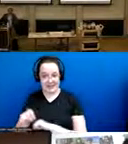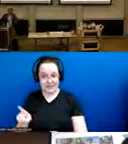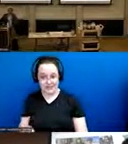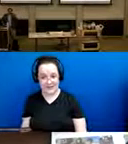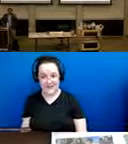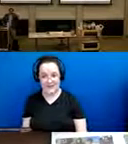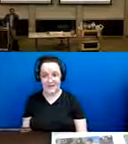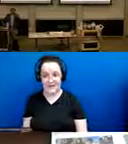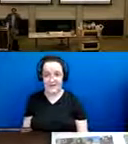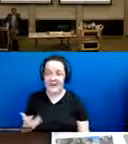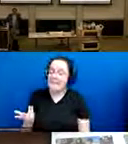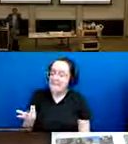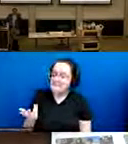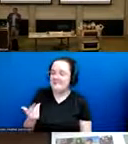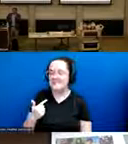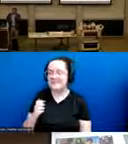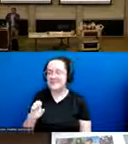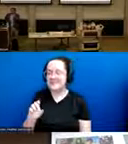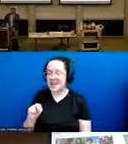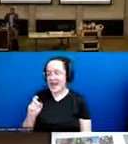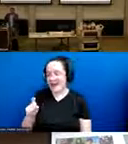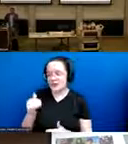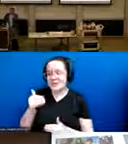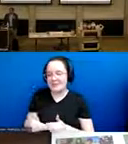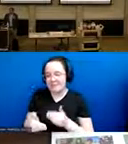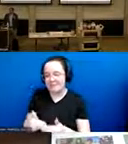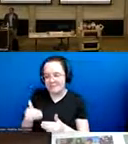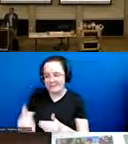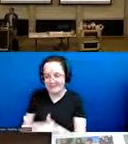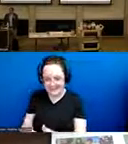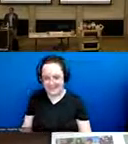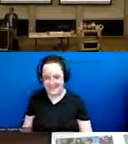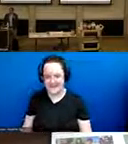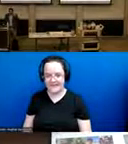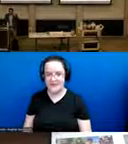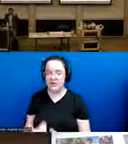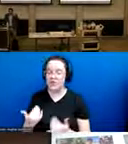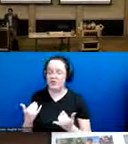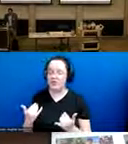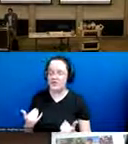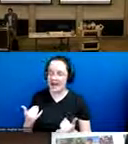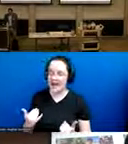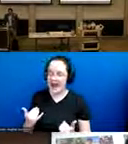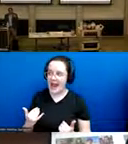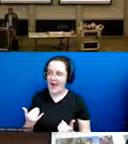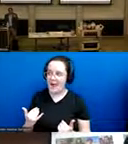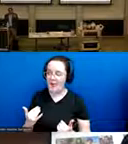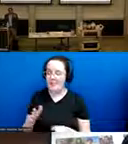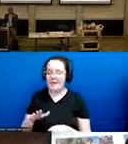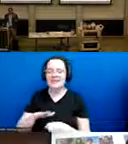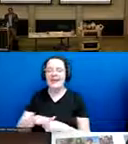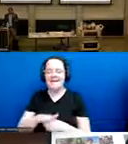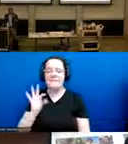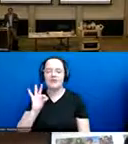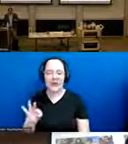in science, you got to go step by step. Okay. Right now, we're gearing to get enough rates to